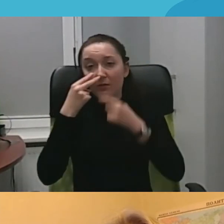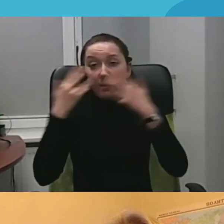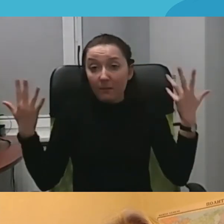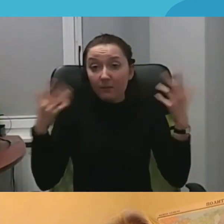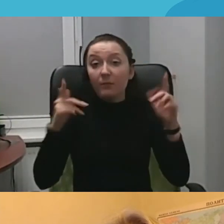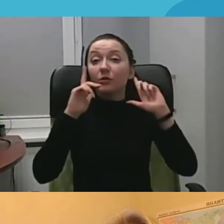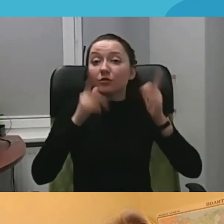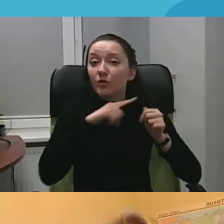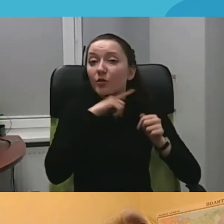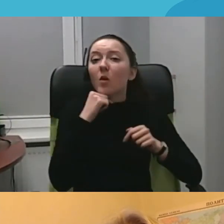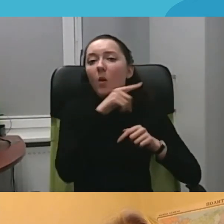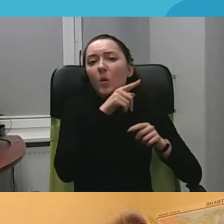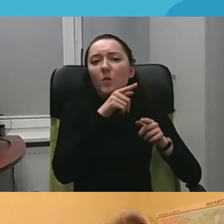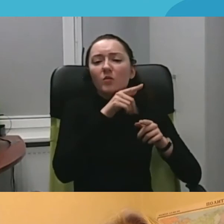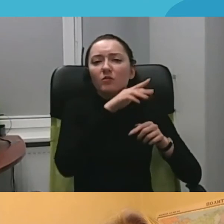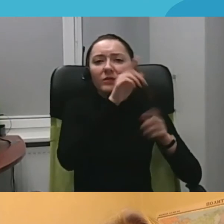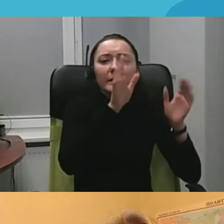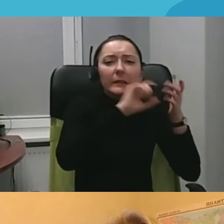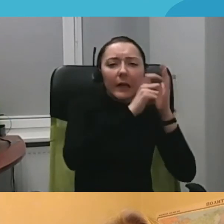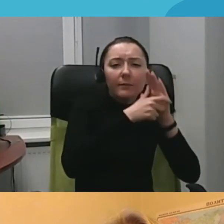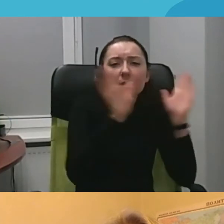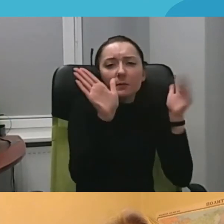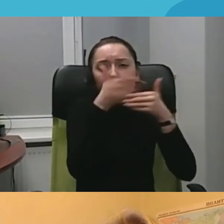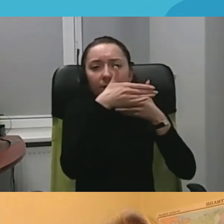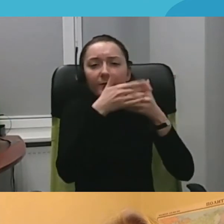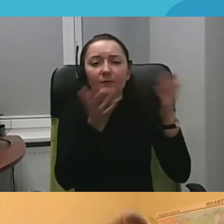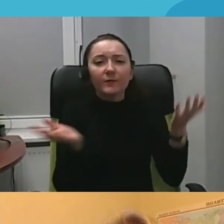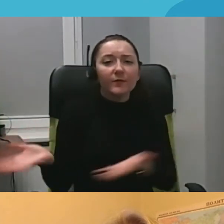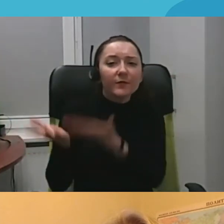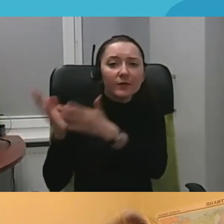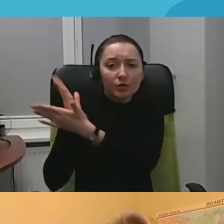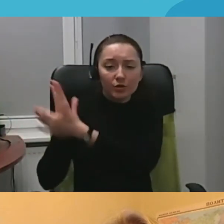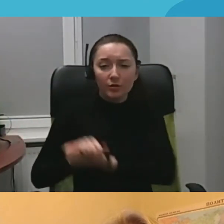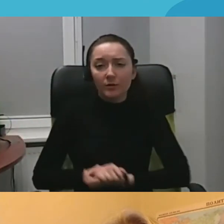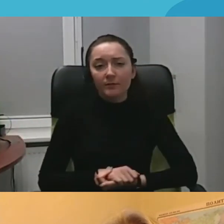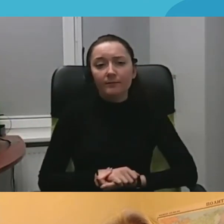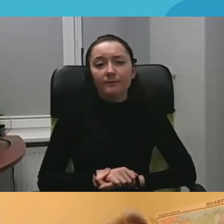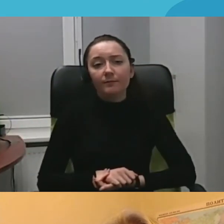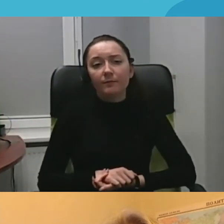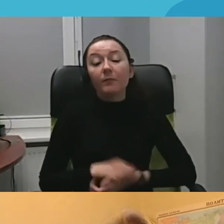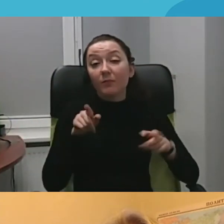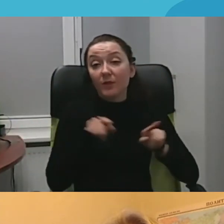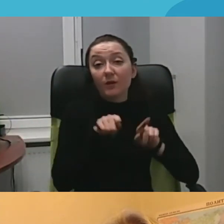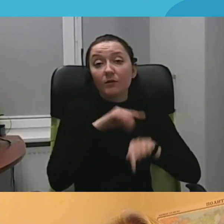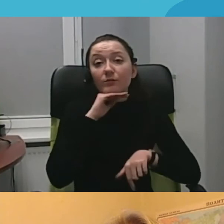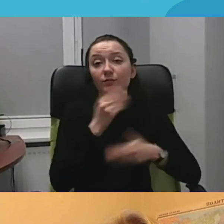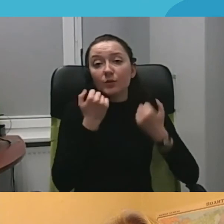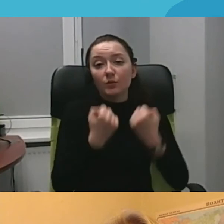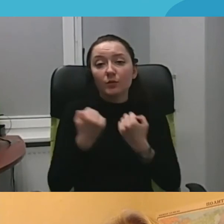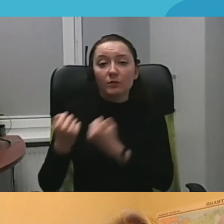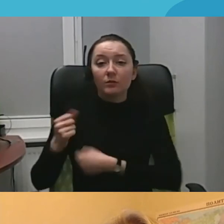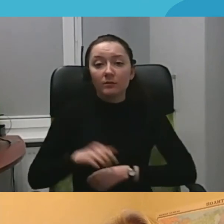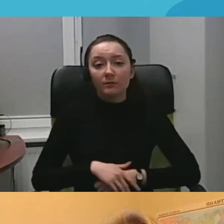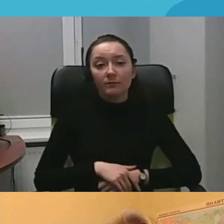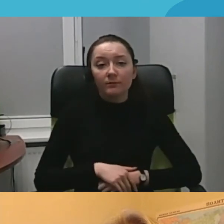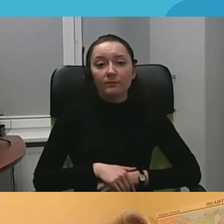doors to try to get movement. And it's obviously complicated, and in so many ways, it's an incredible thing to watch how peaceful